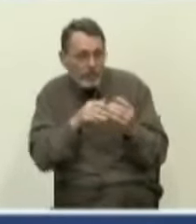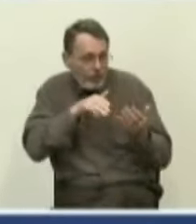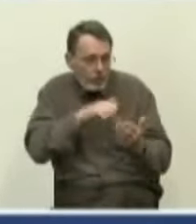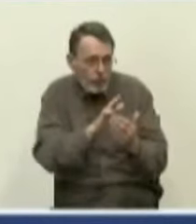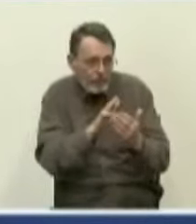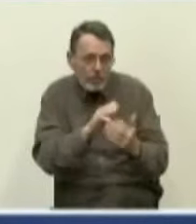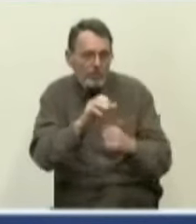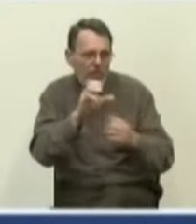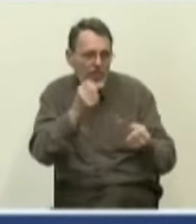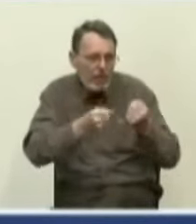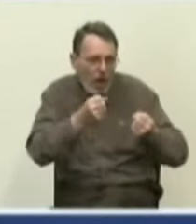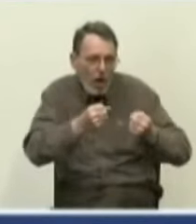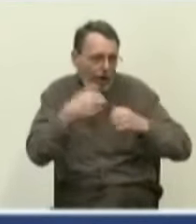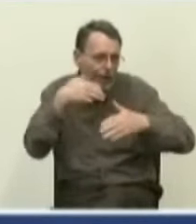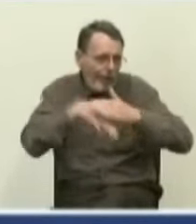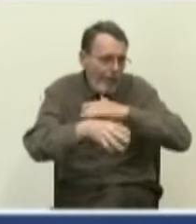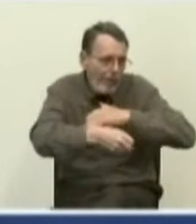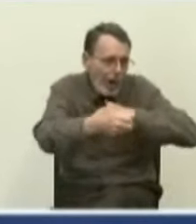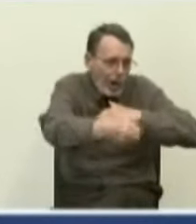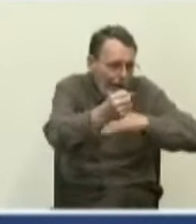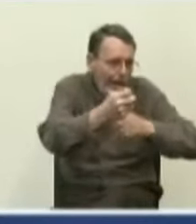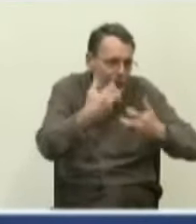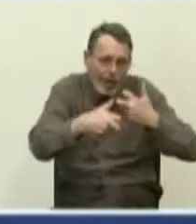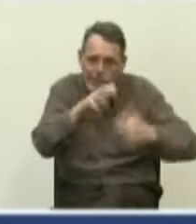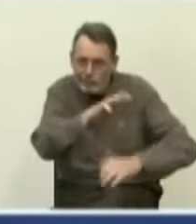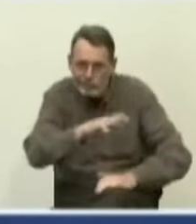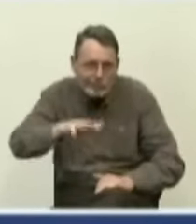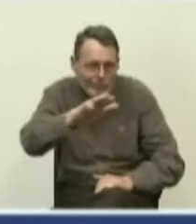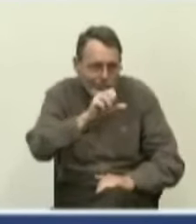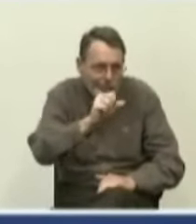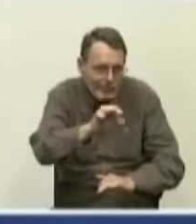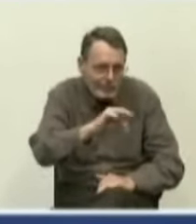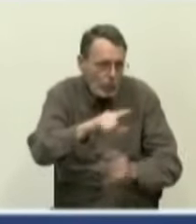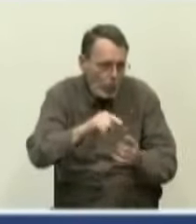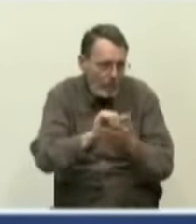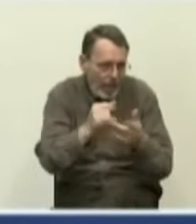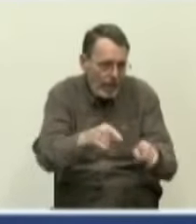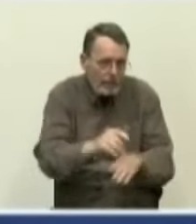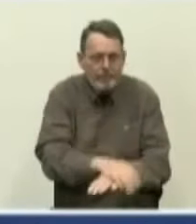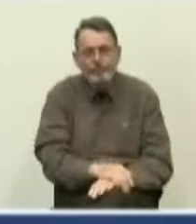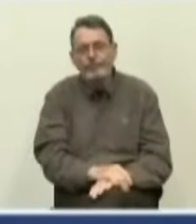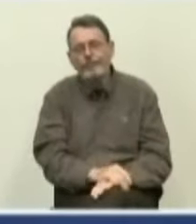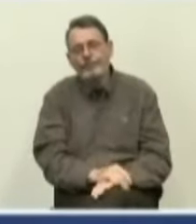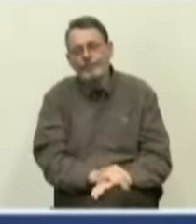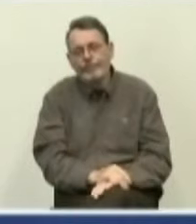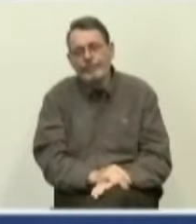the car burglary problem in this city when this incident happened.